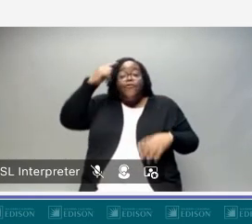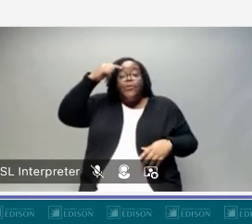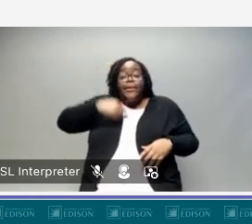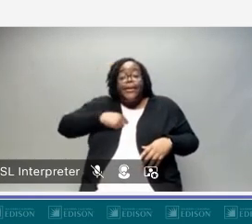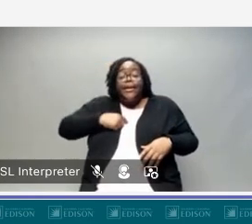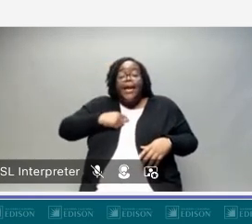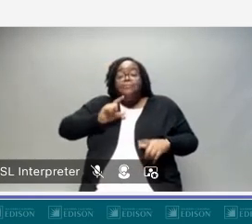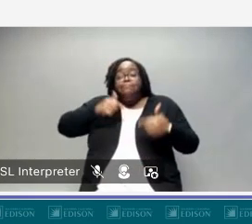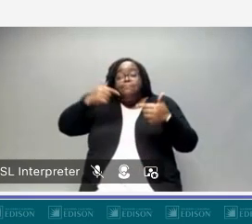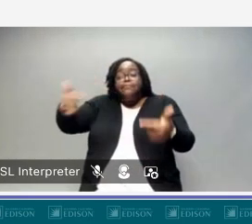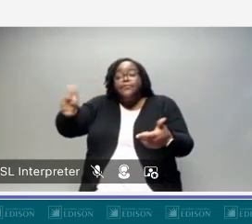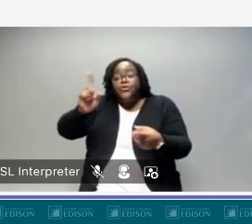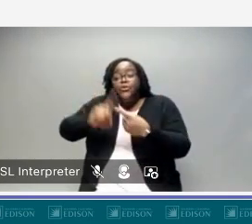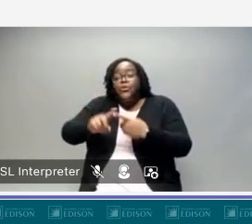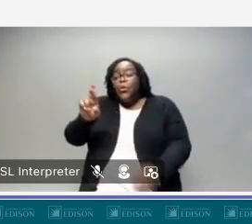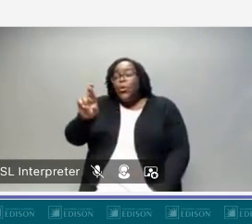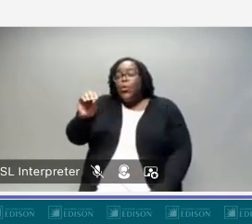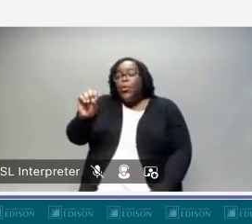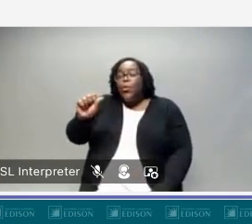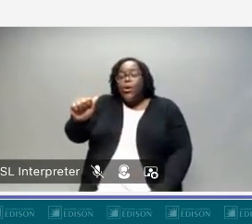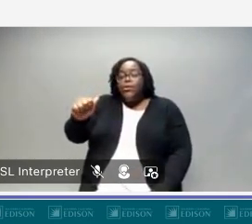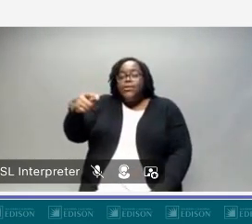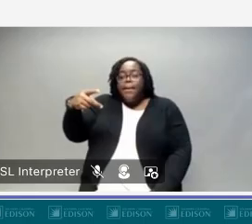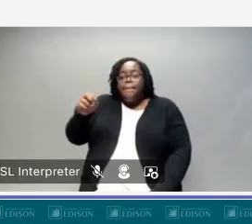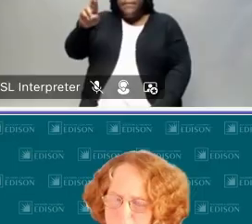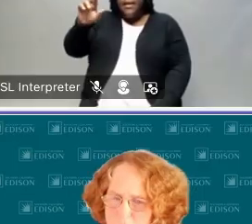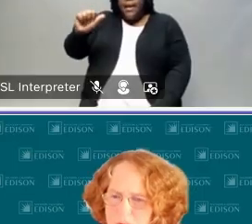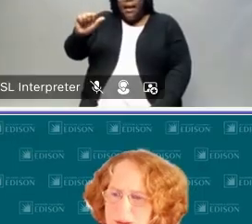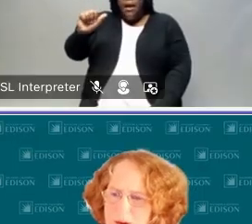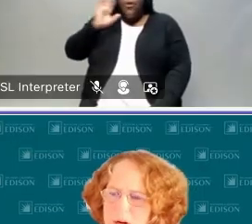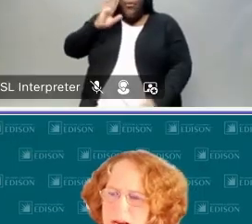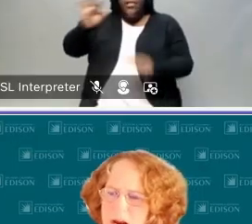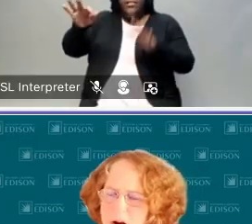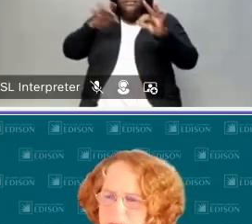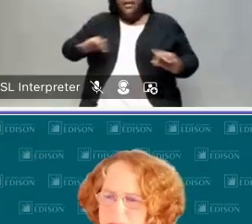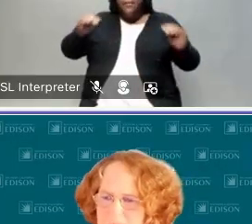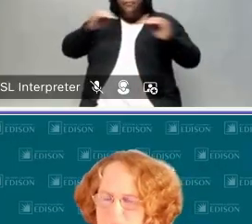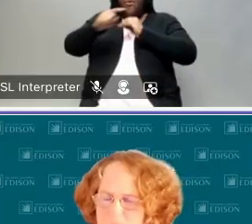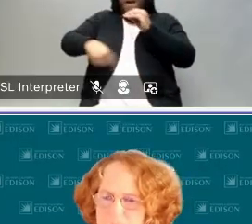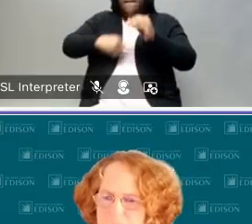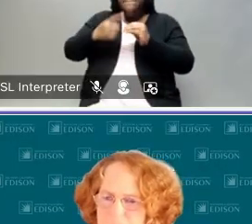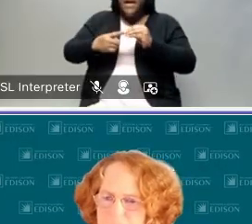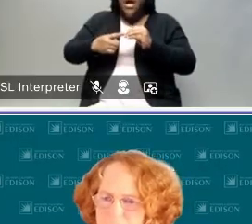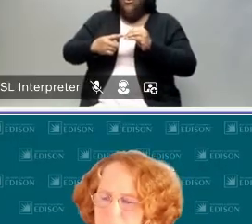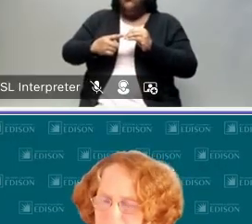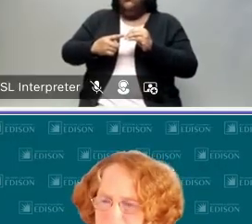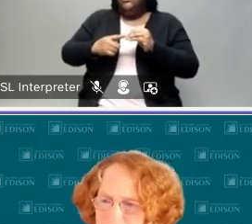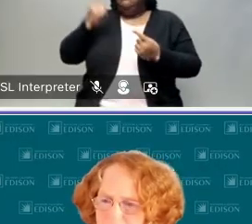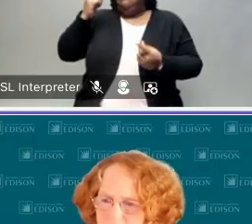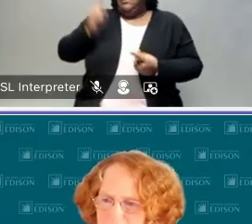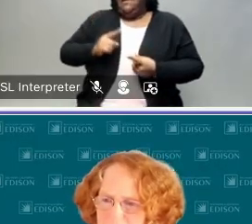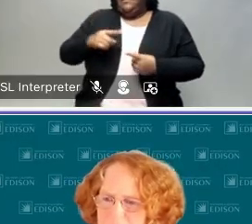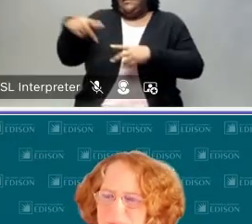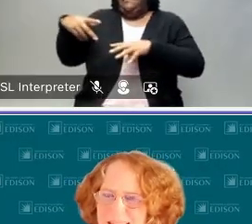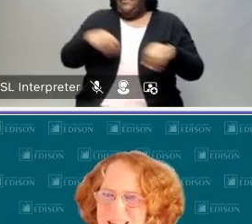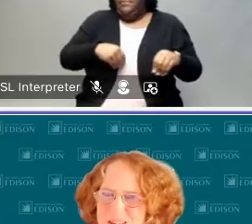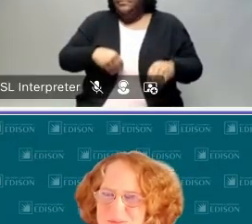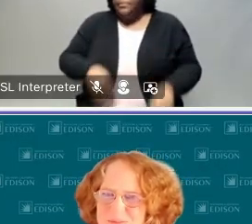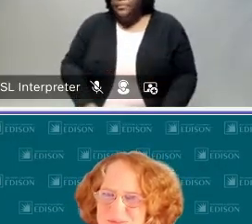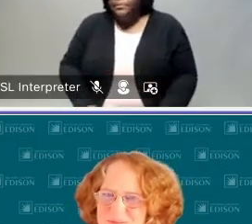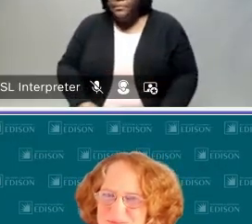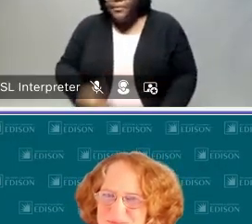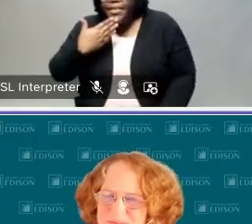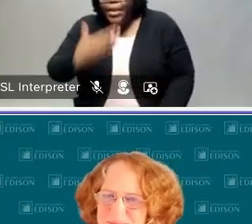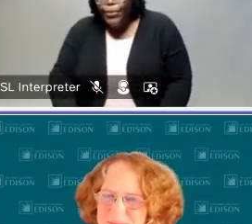going to pass this to Rosa Perea, my colleague, who's going to talk a lot more about our mitigations and resiliency programs. Thank